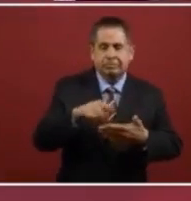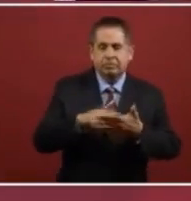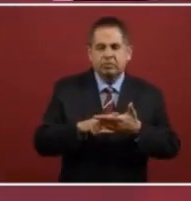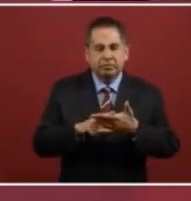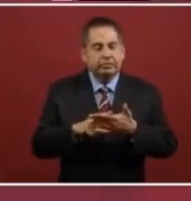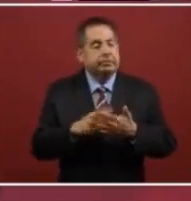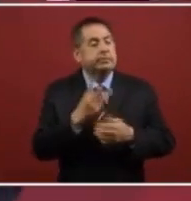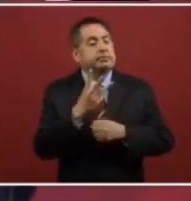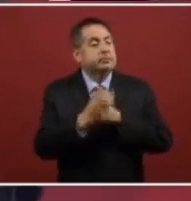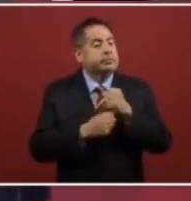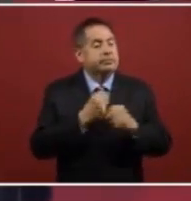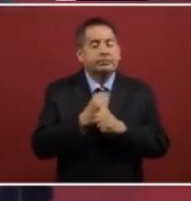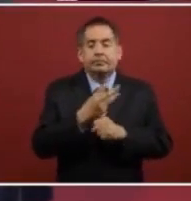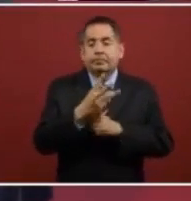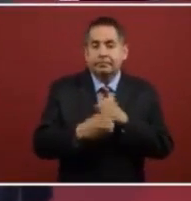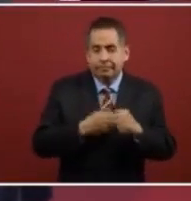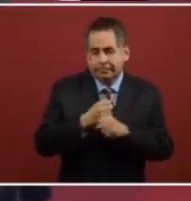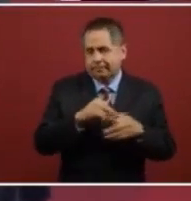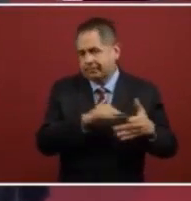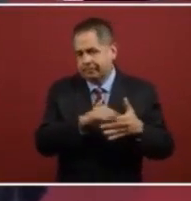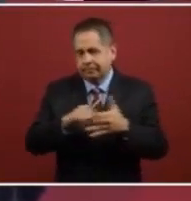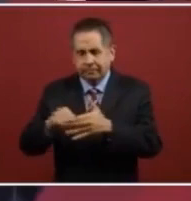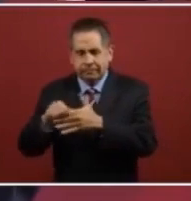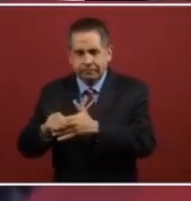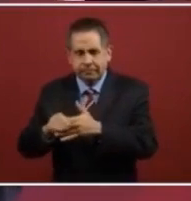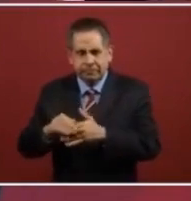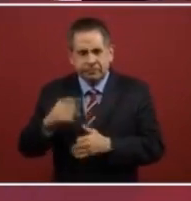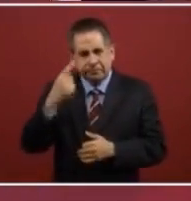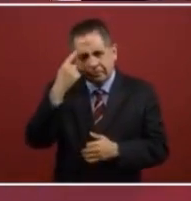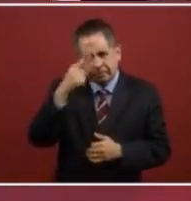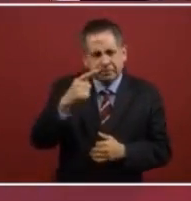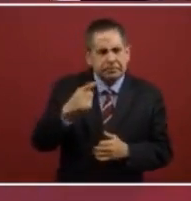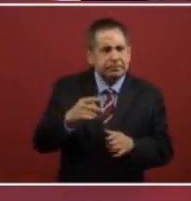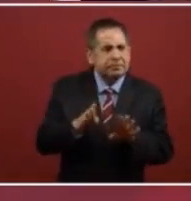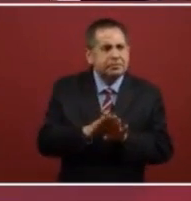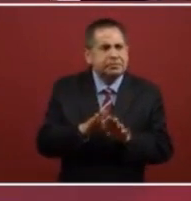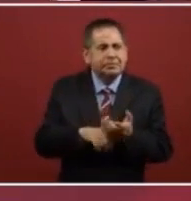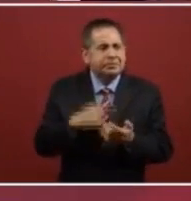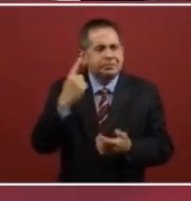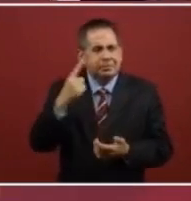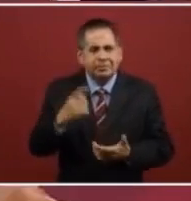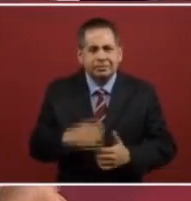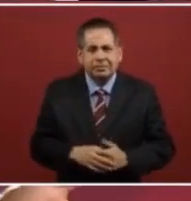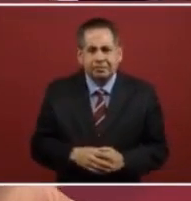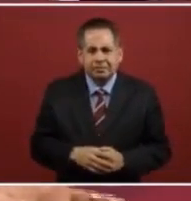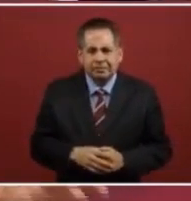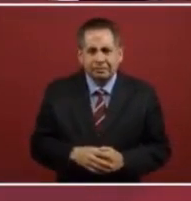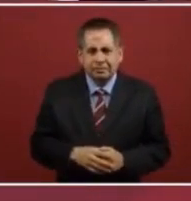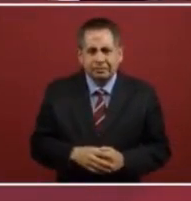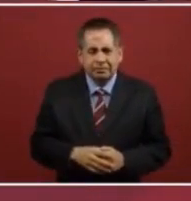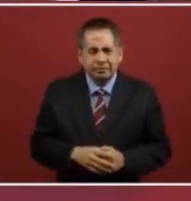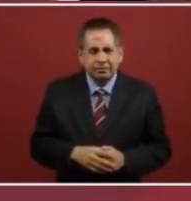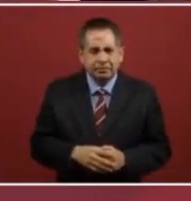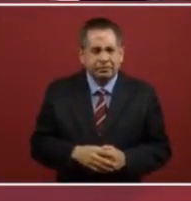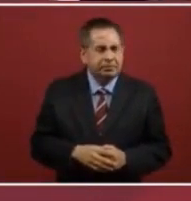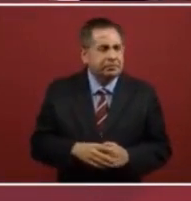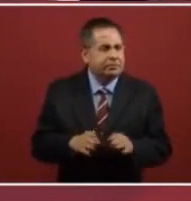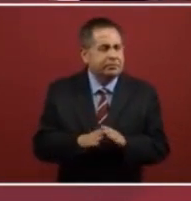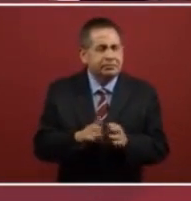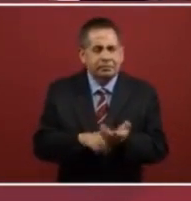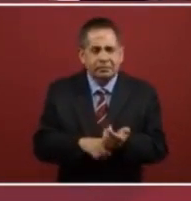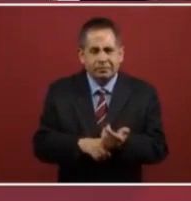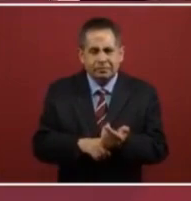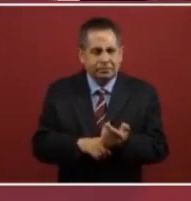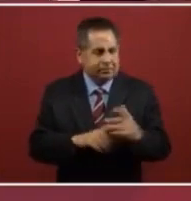month. 3 They años. were paying themselves, ¿por qué? and they would stay in office for like Mantener 3 years.